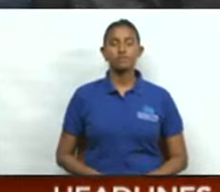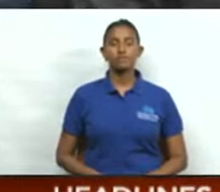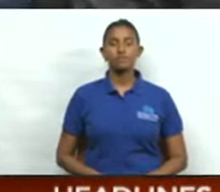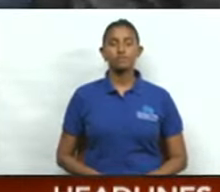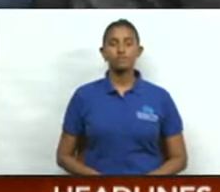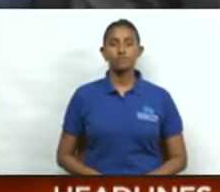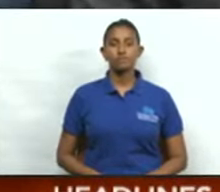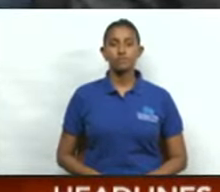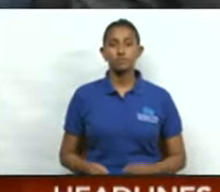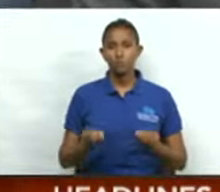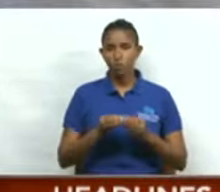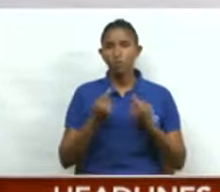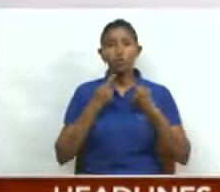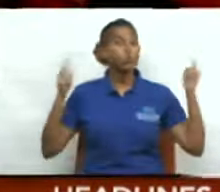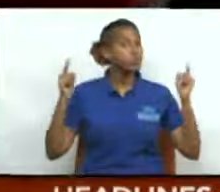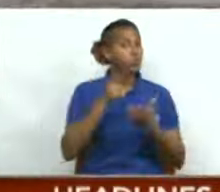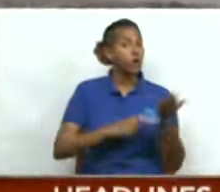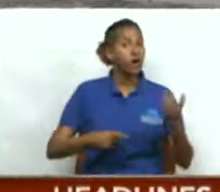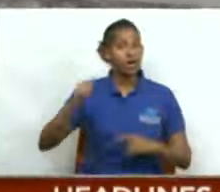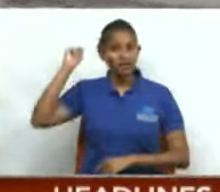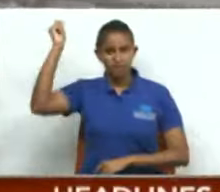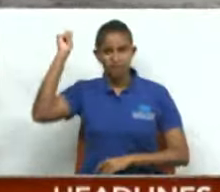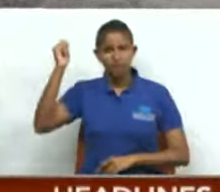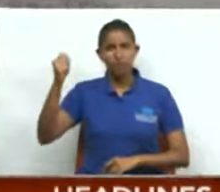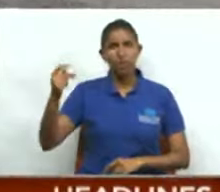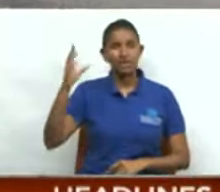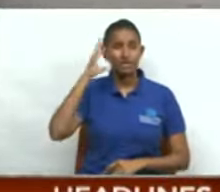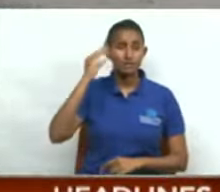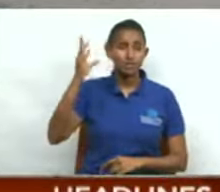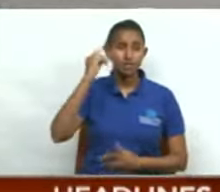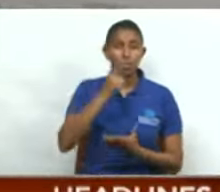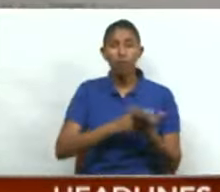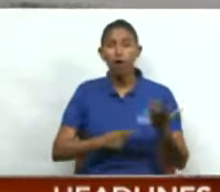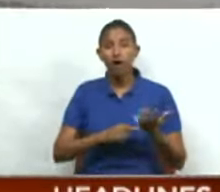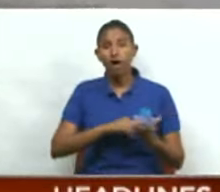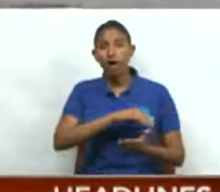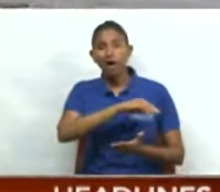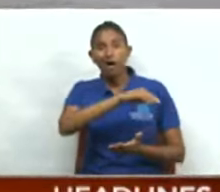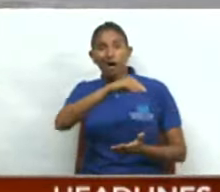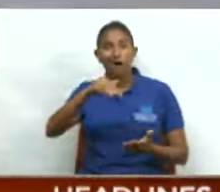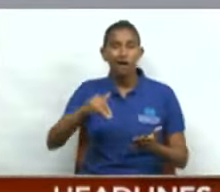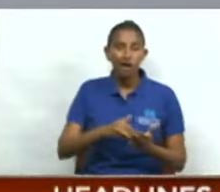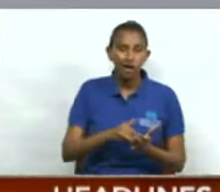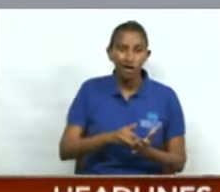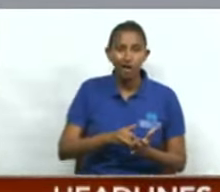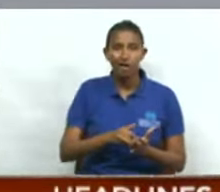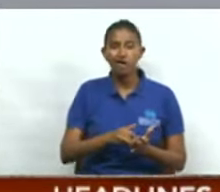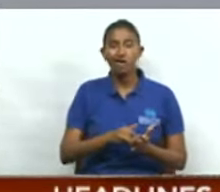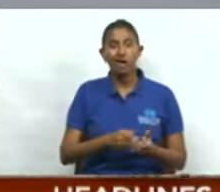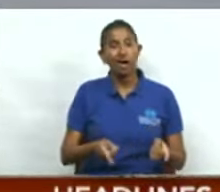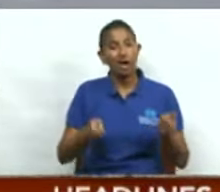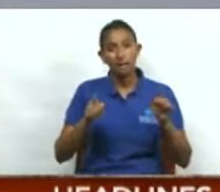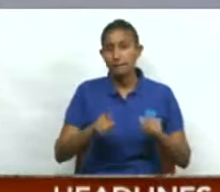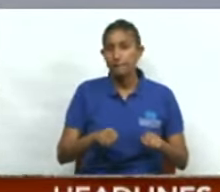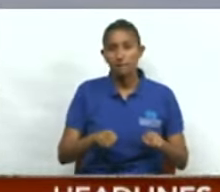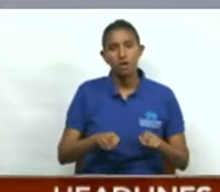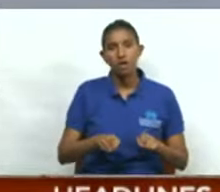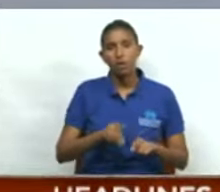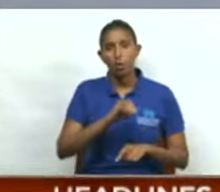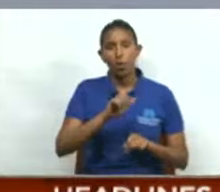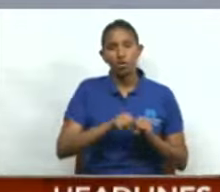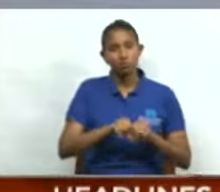Still to come in the news, Tobago experiences a case of deja vu. Weeks after cleaning up an oil spill, its shores are once